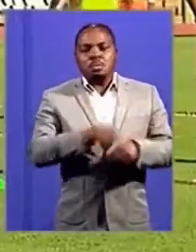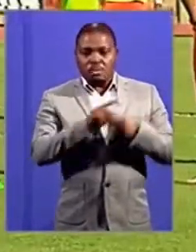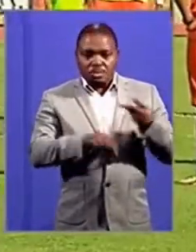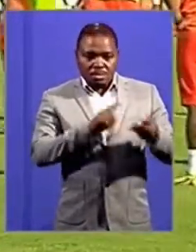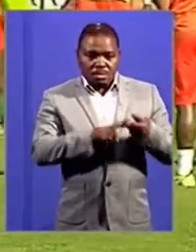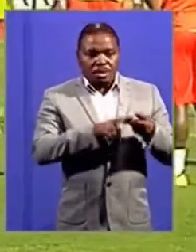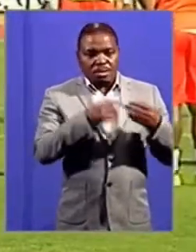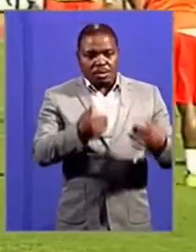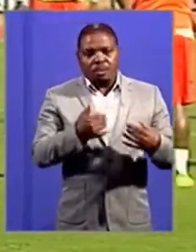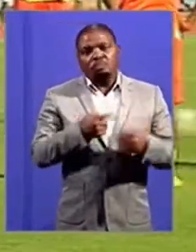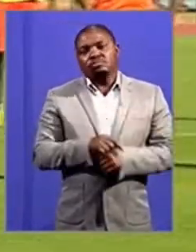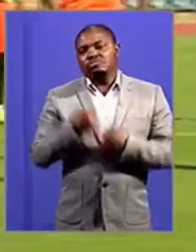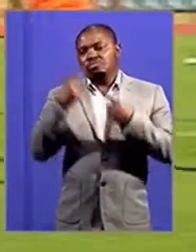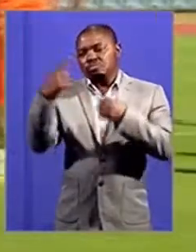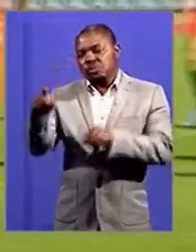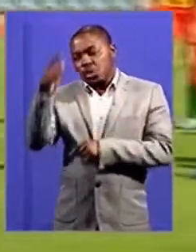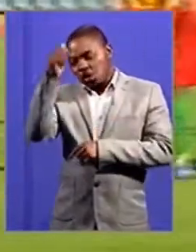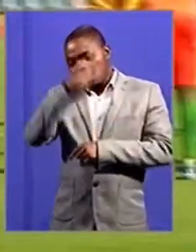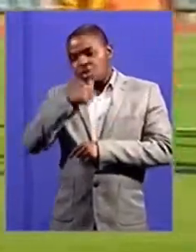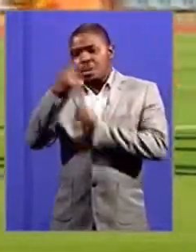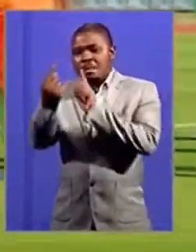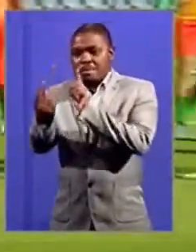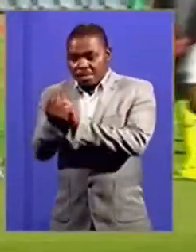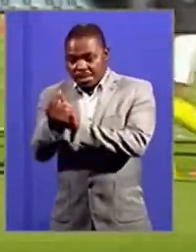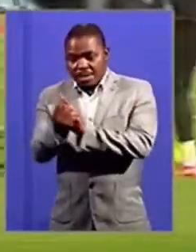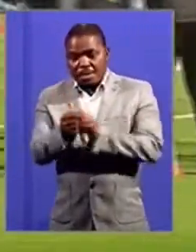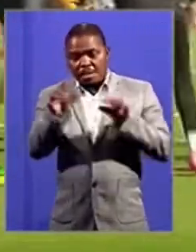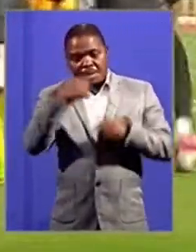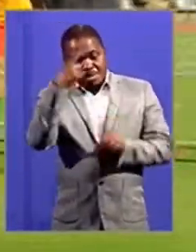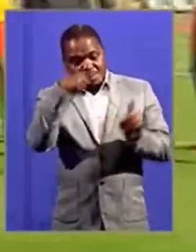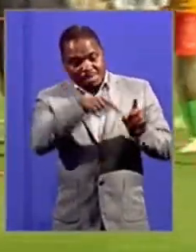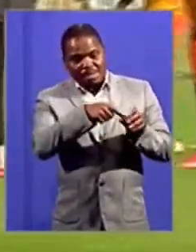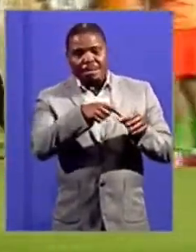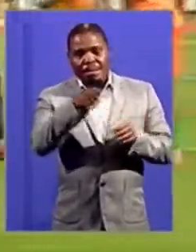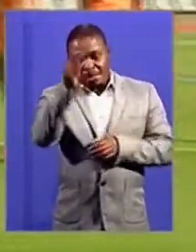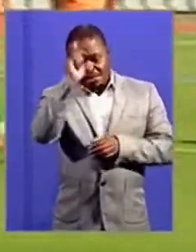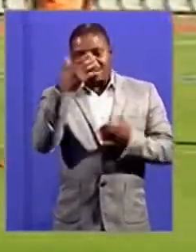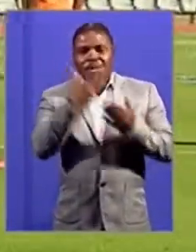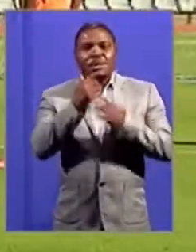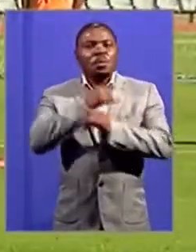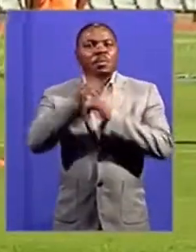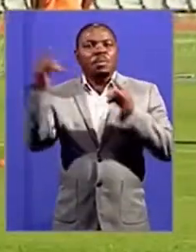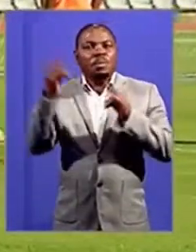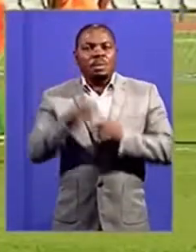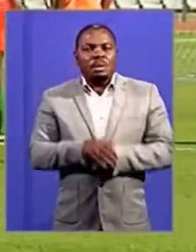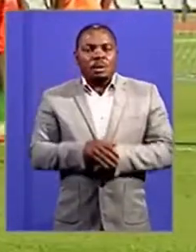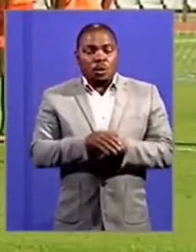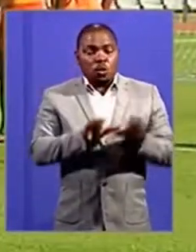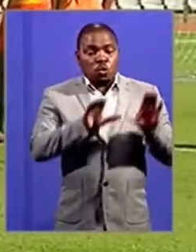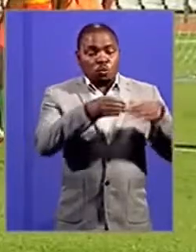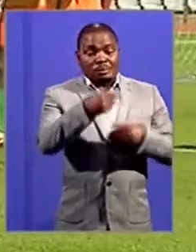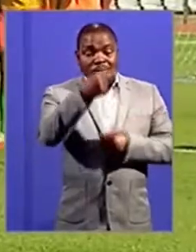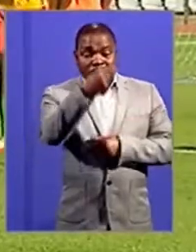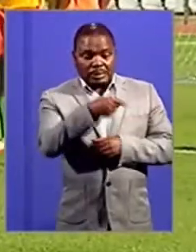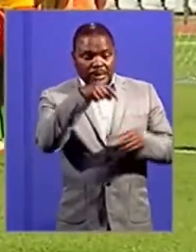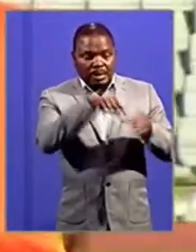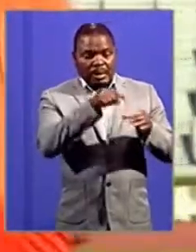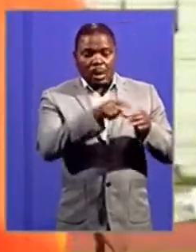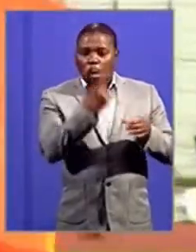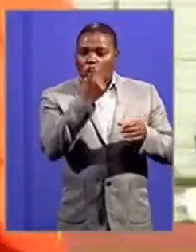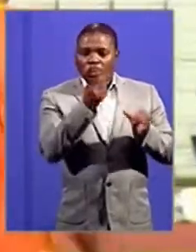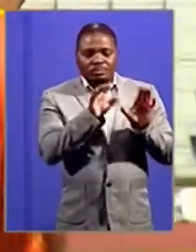bapala leoto la pele naheng ya Ethiopia. Bafana Bafana ke dithatohatsi, ke sona fela sehlopha se sohlole ho Group G, mme ke seo se